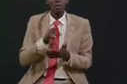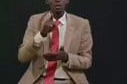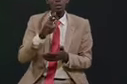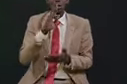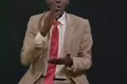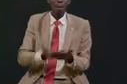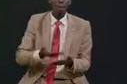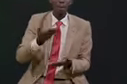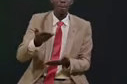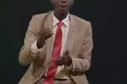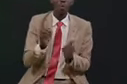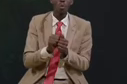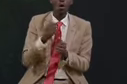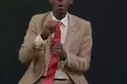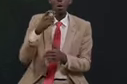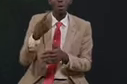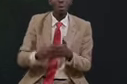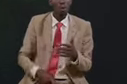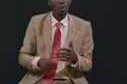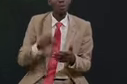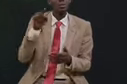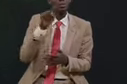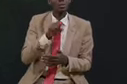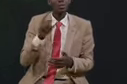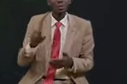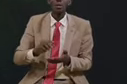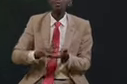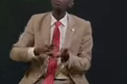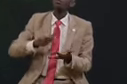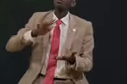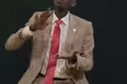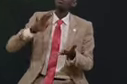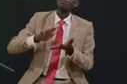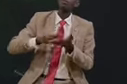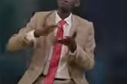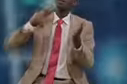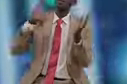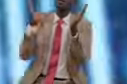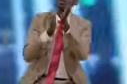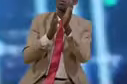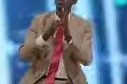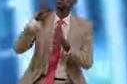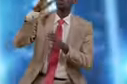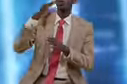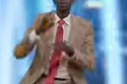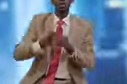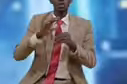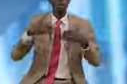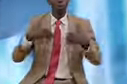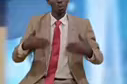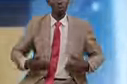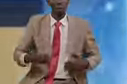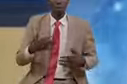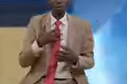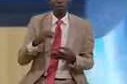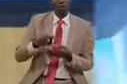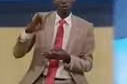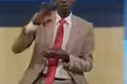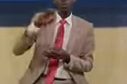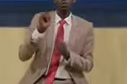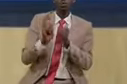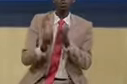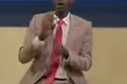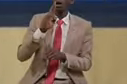therefore glorify God in your body and your spirit, which are God's. I